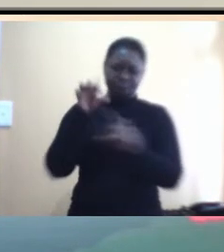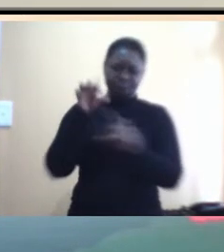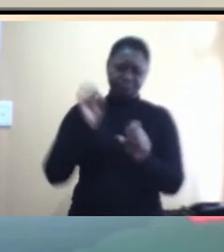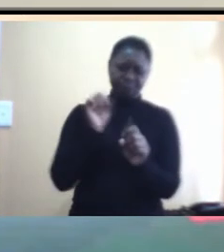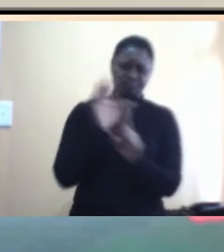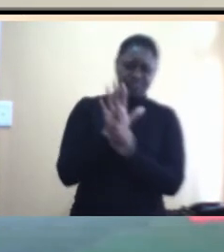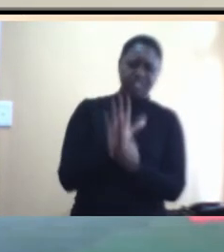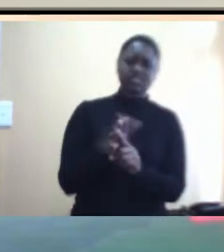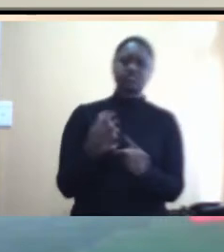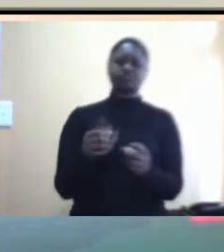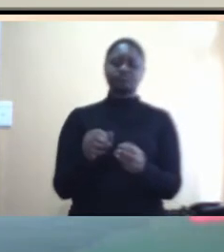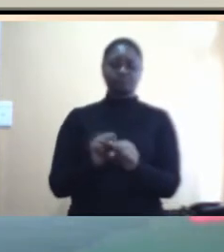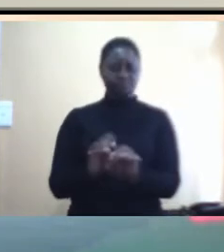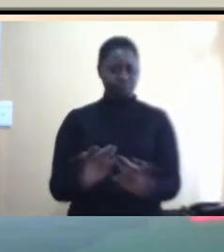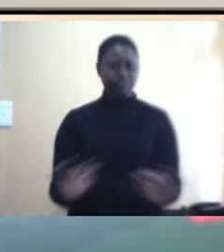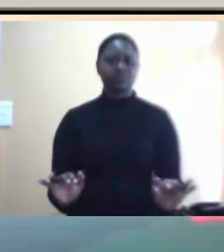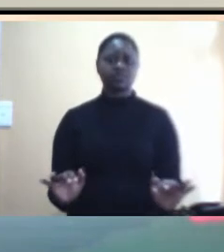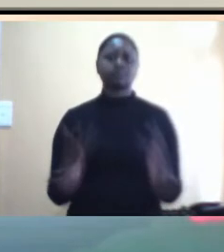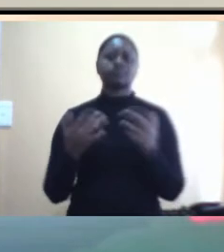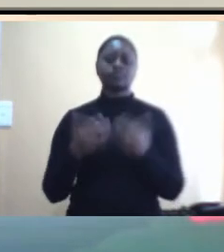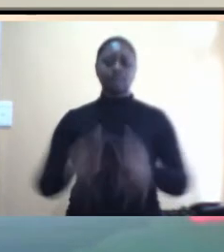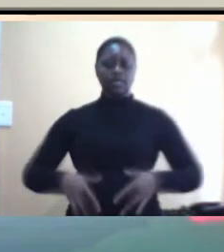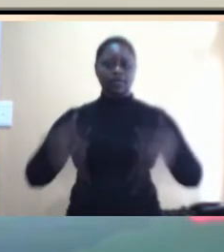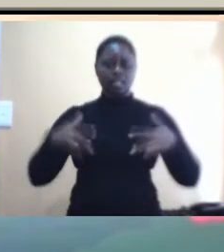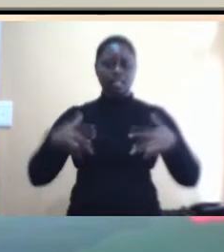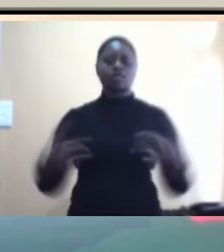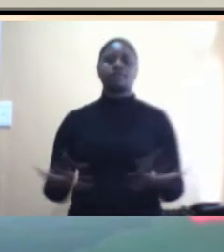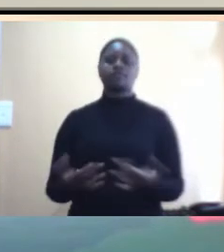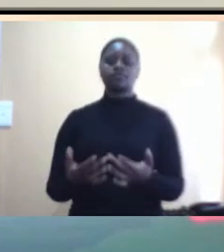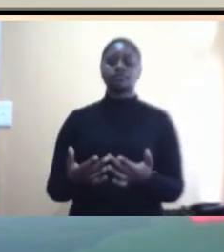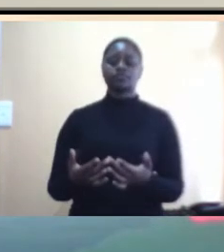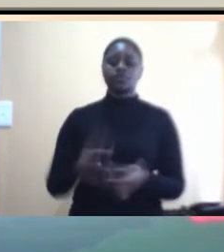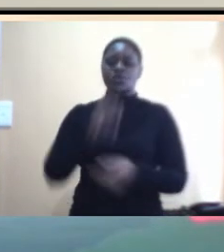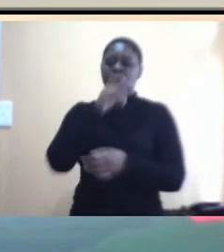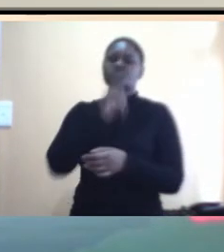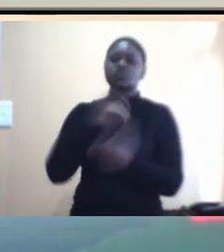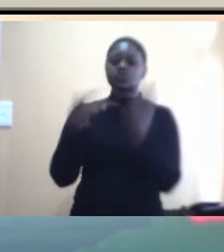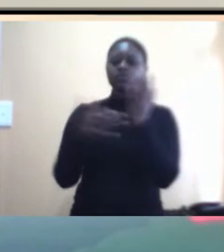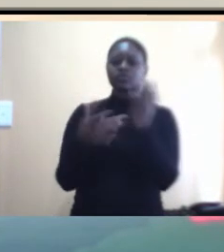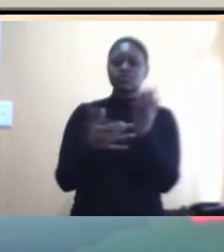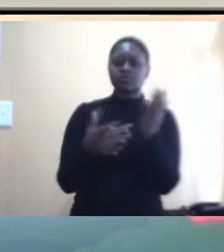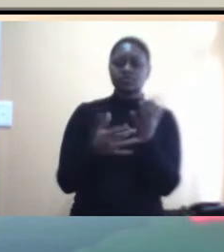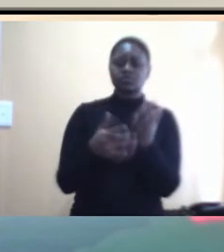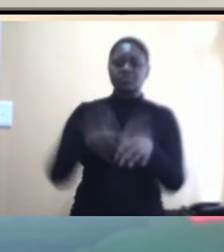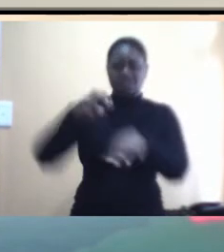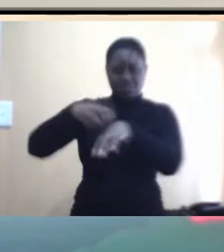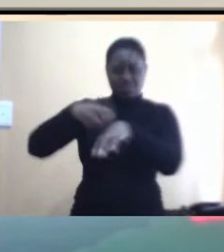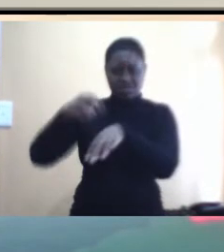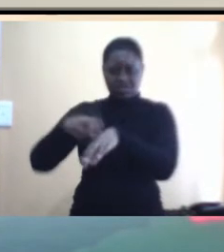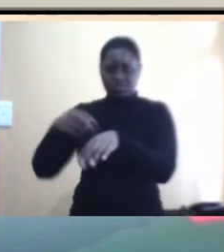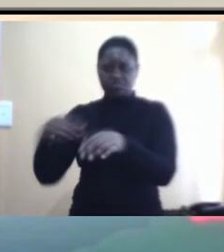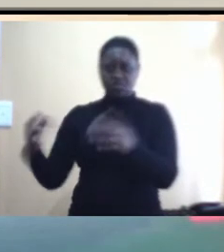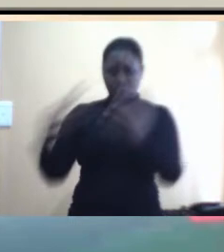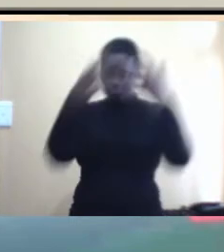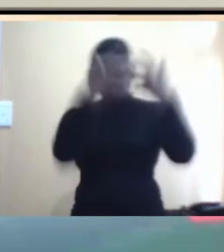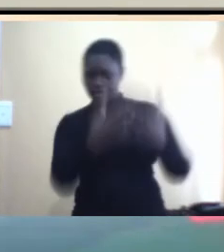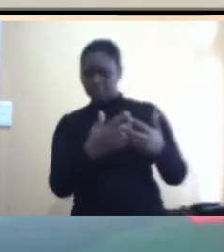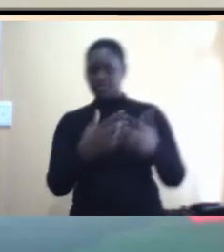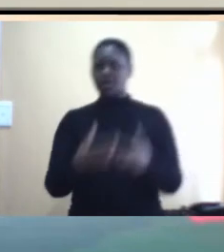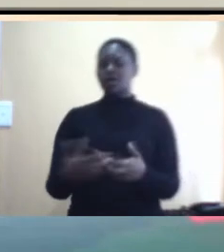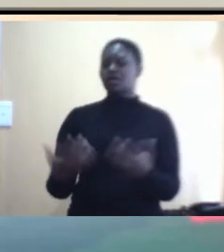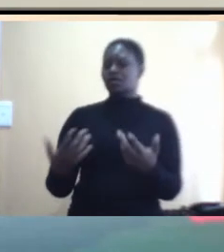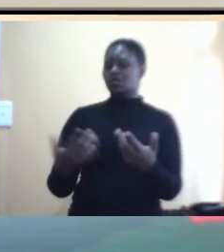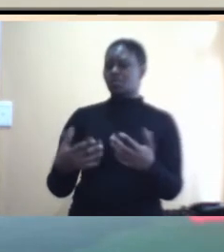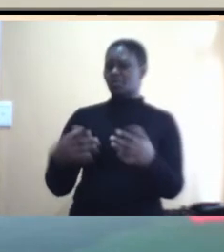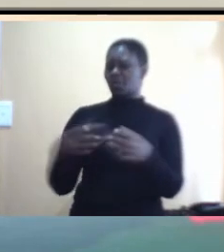on people's health and livelihood. Use of technology when necessary to coordinate and keep in touch